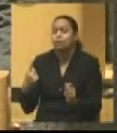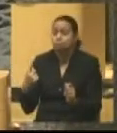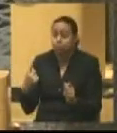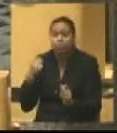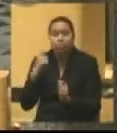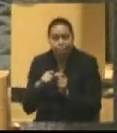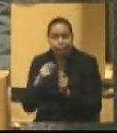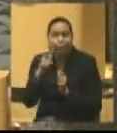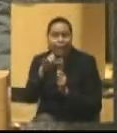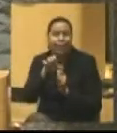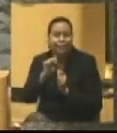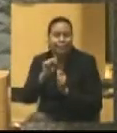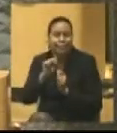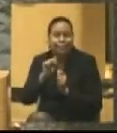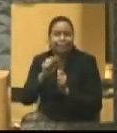of Charles Hayes